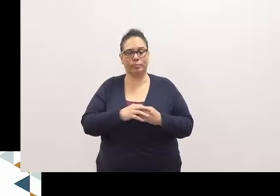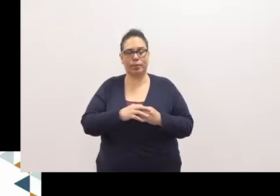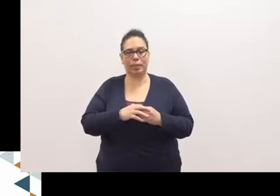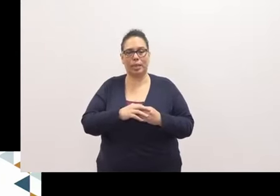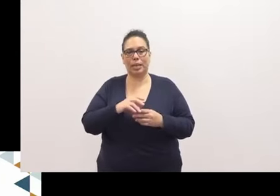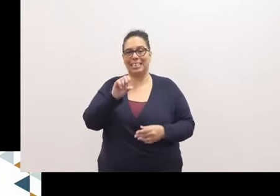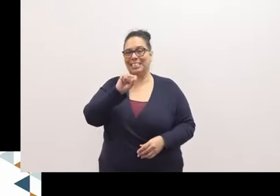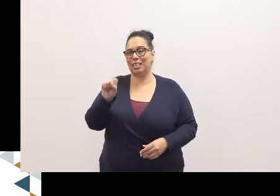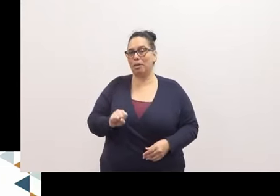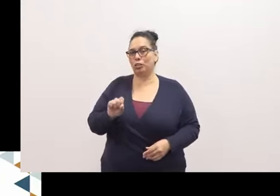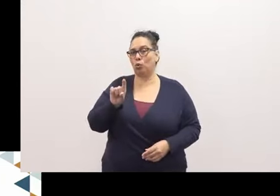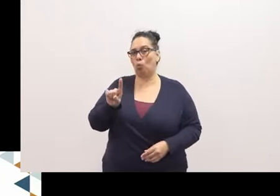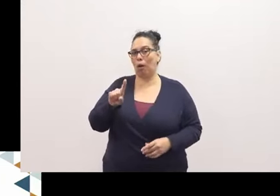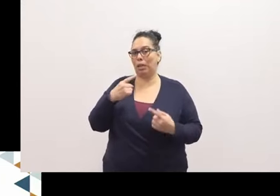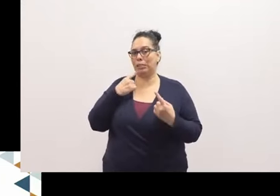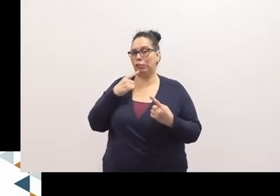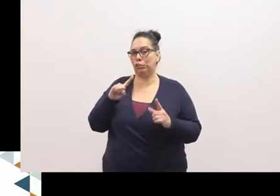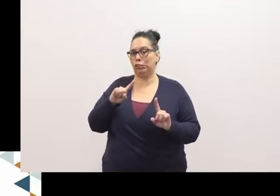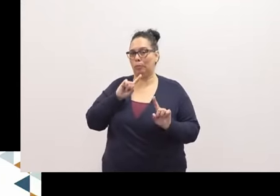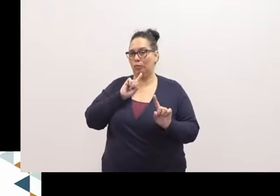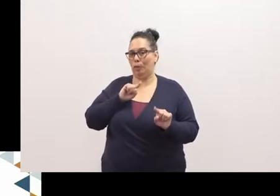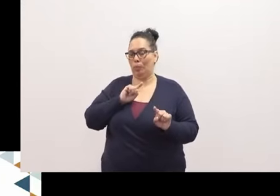one achievement